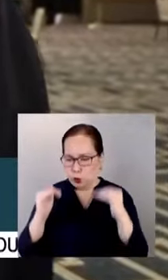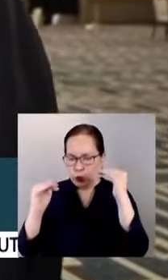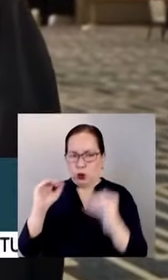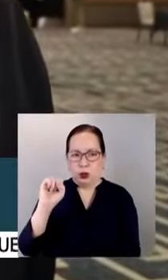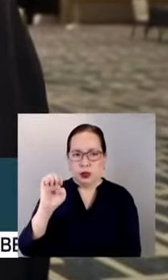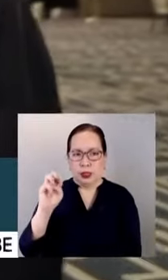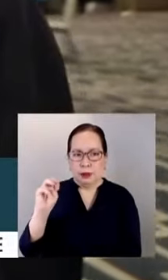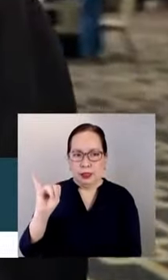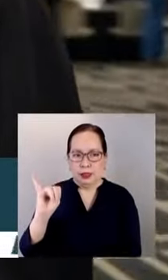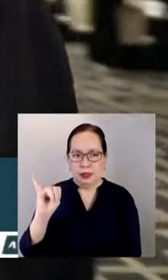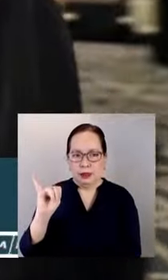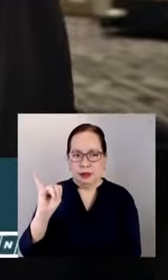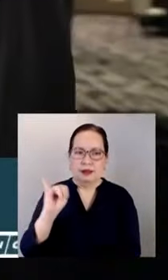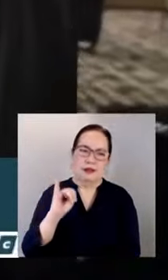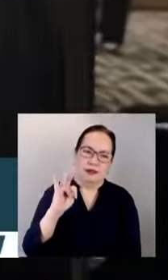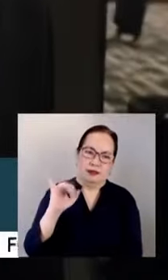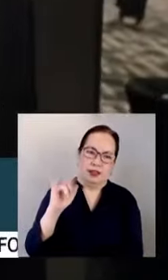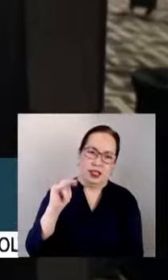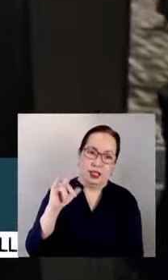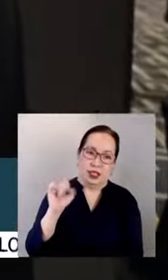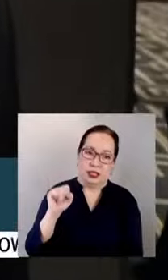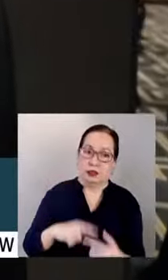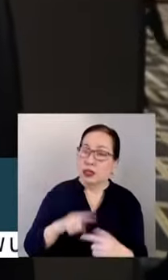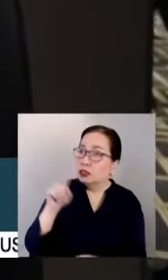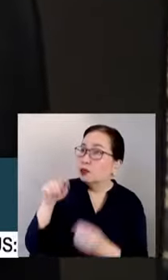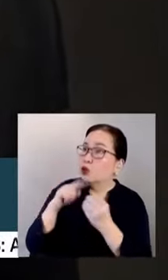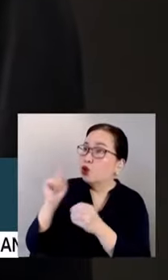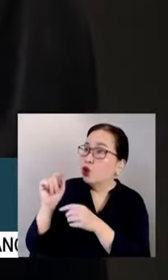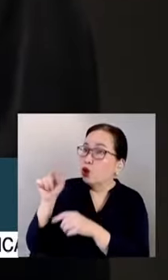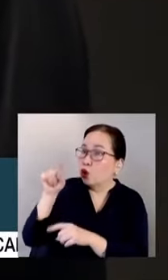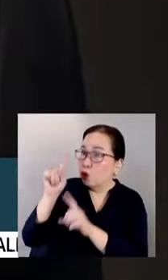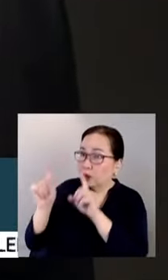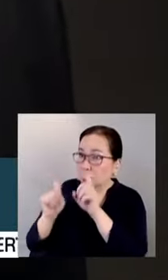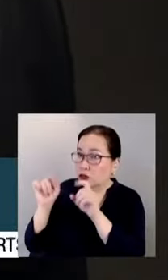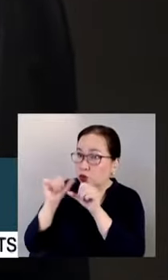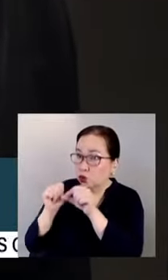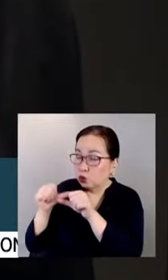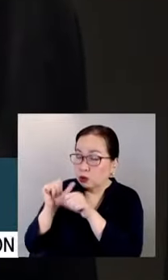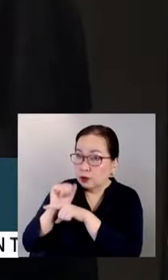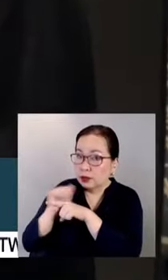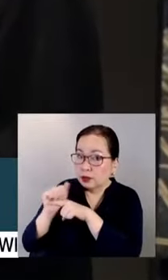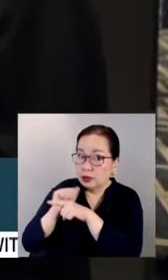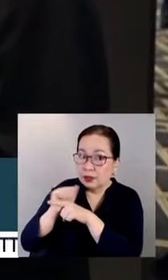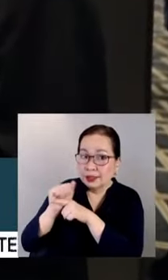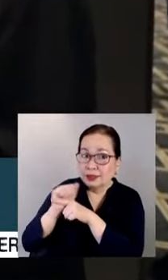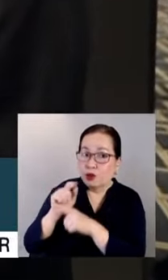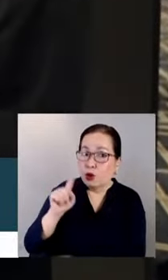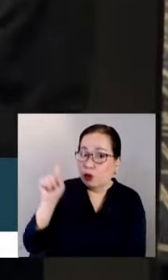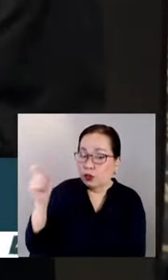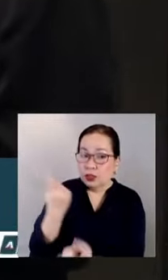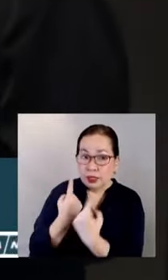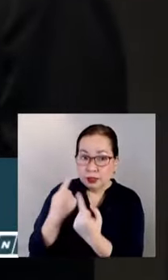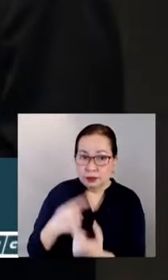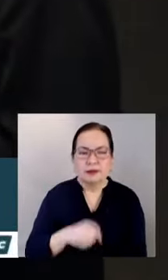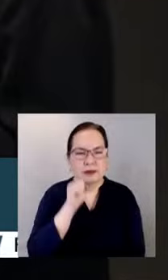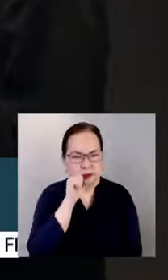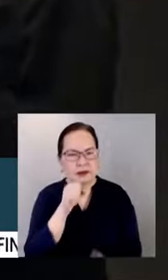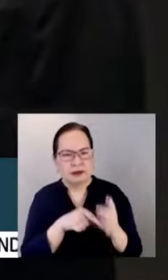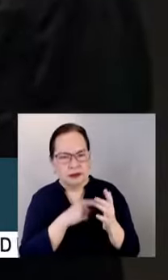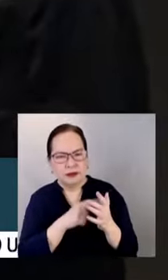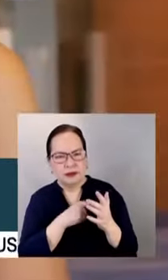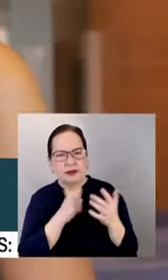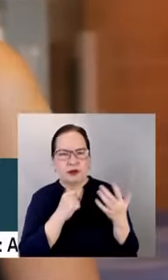Q&A? Are you still training? Yes, sometimes I do, whenever I have time to train with my team, or else I just read.